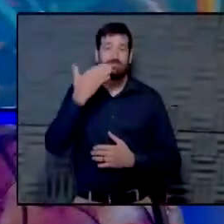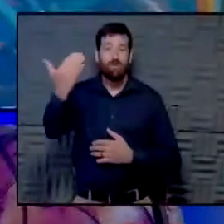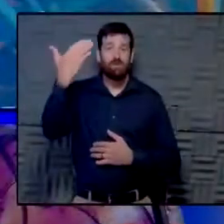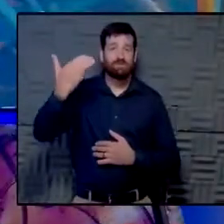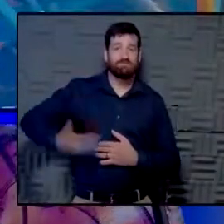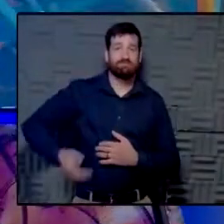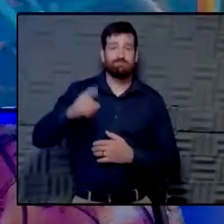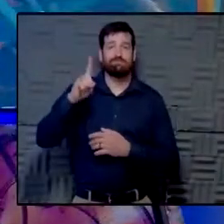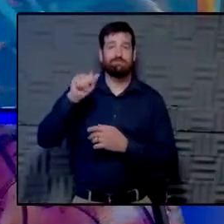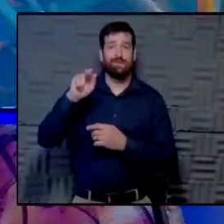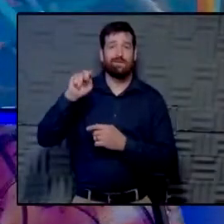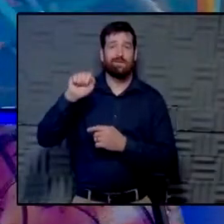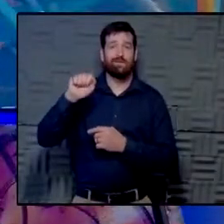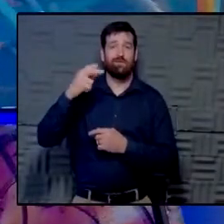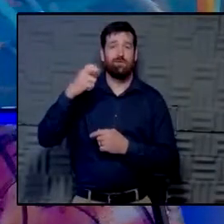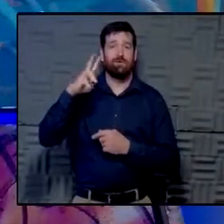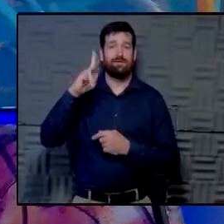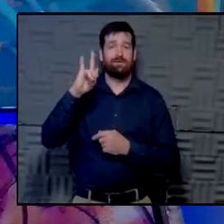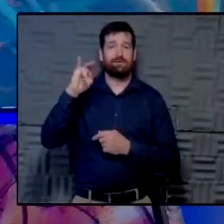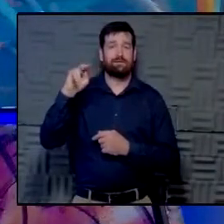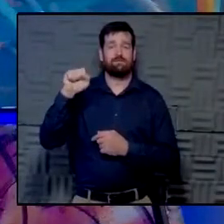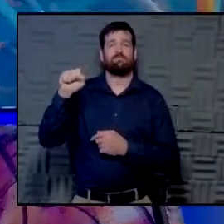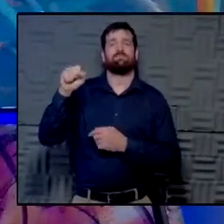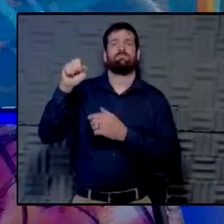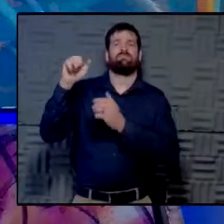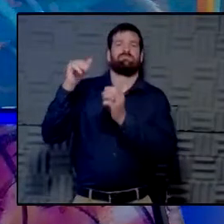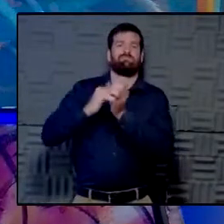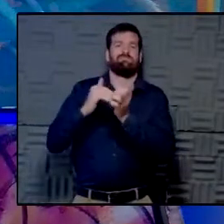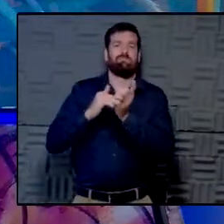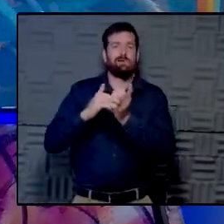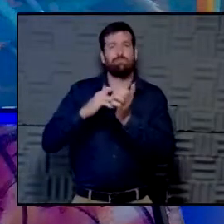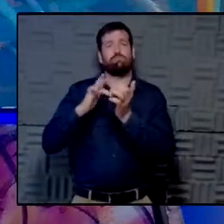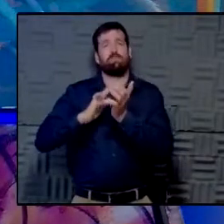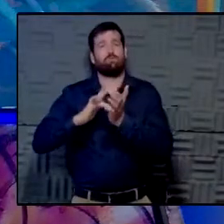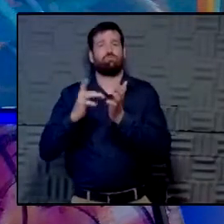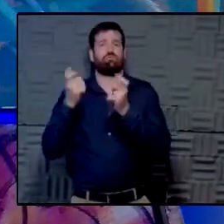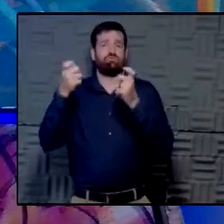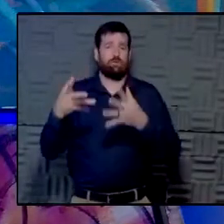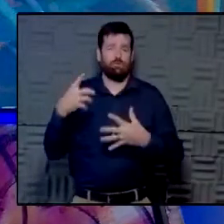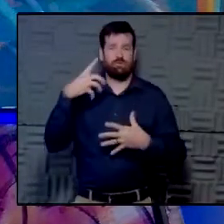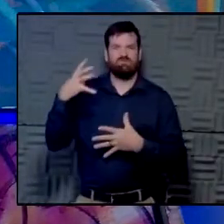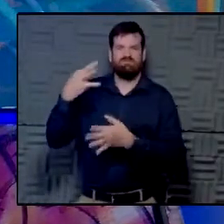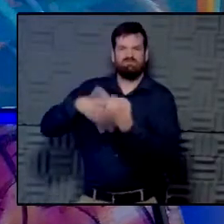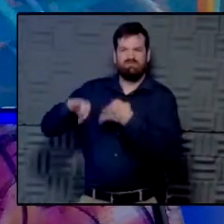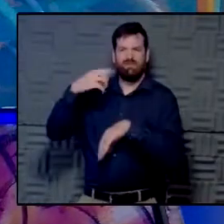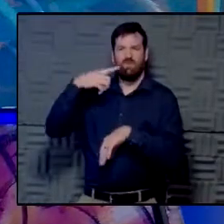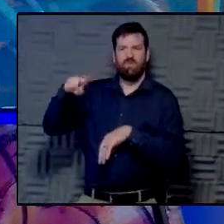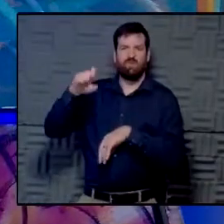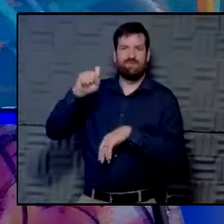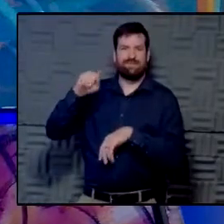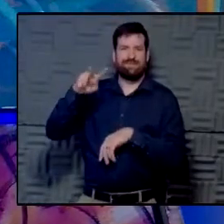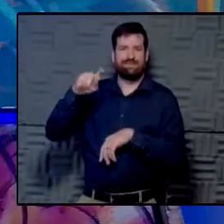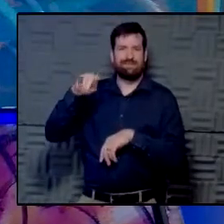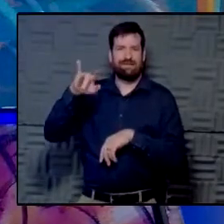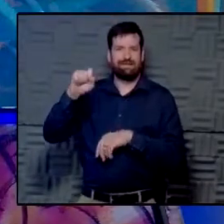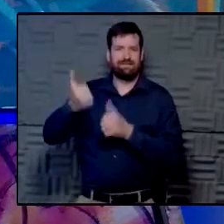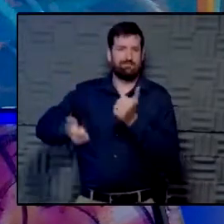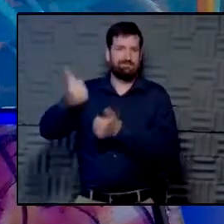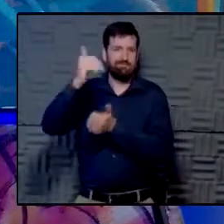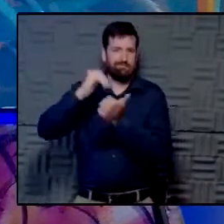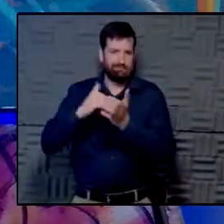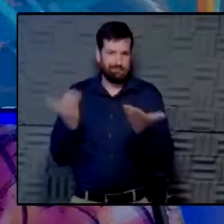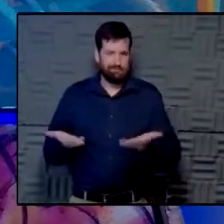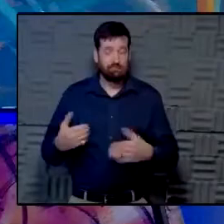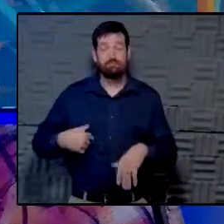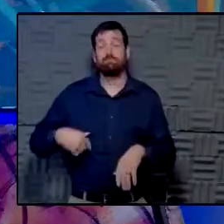Good morning. I'm Dr. Dana Hawkinson, the Medical Director of Infection Prevention and Control, in for Steve Stites, our Chief Medical Officer, and we are coming